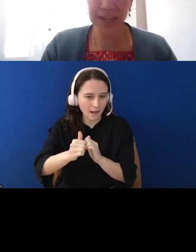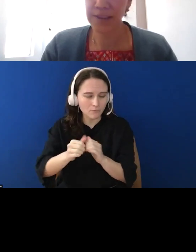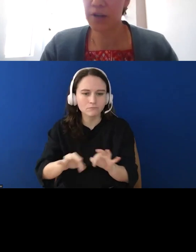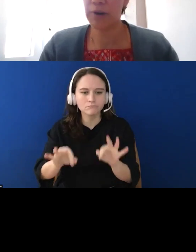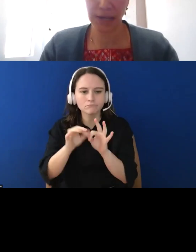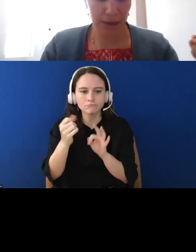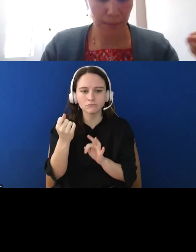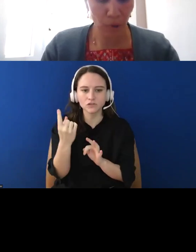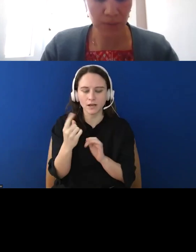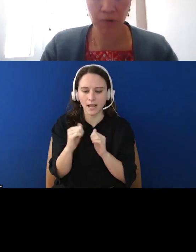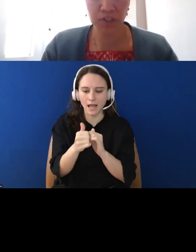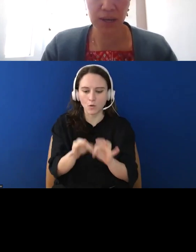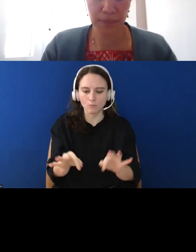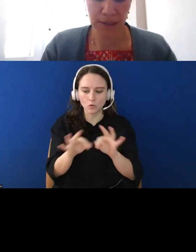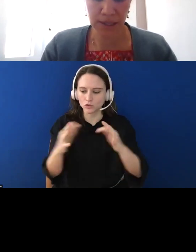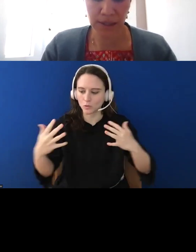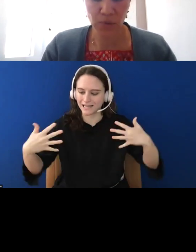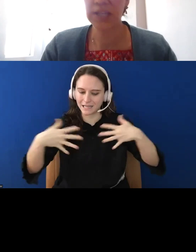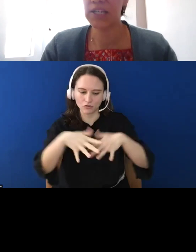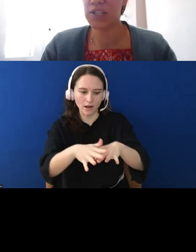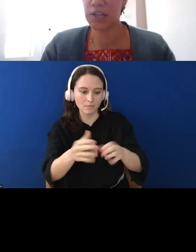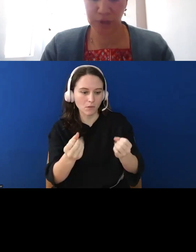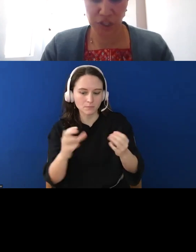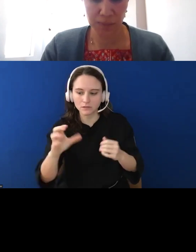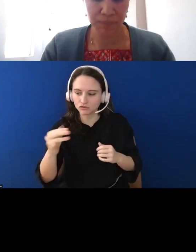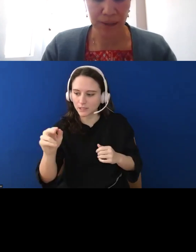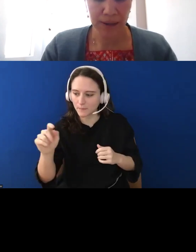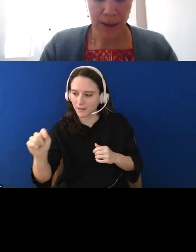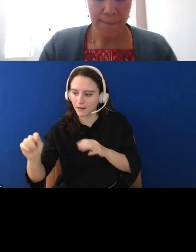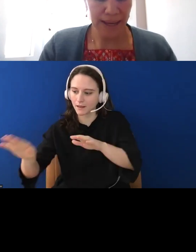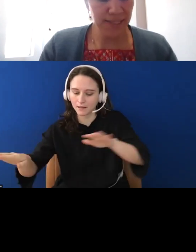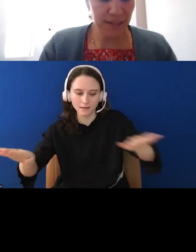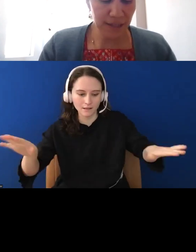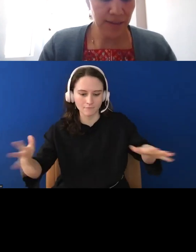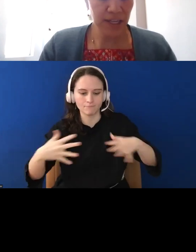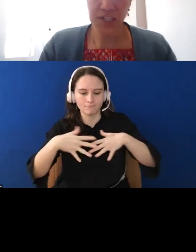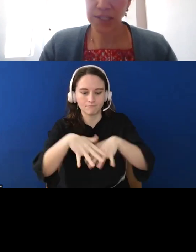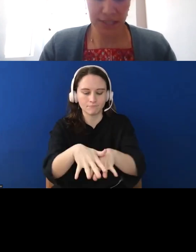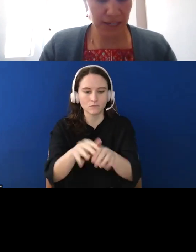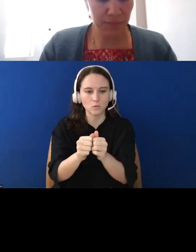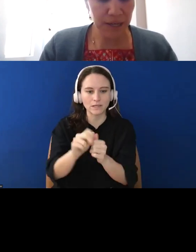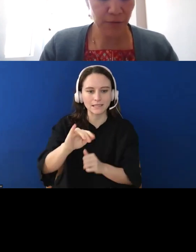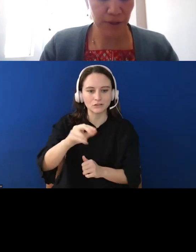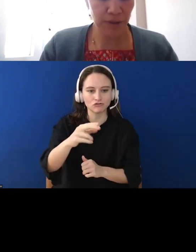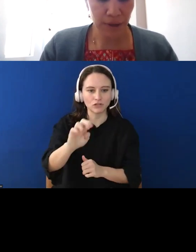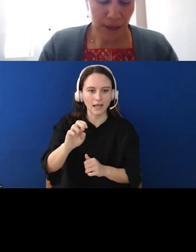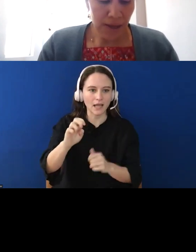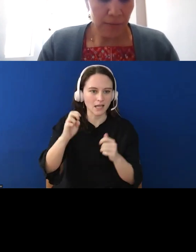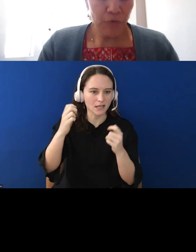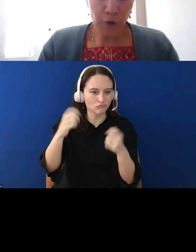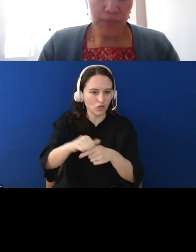of integrating multiple chinamit into the K'iche regime. Basically, the K'iche state